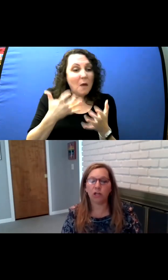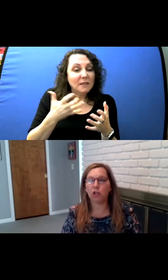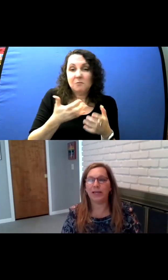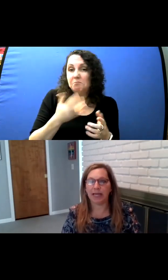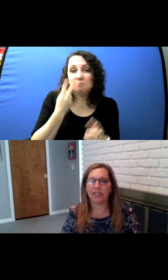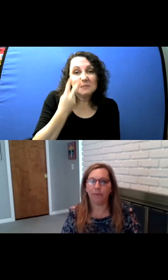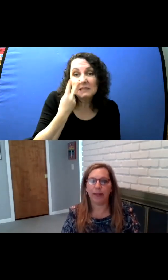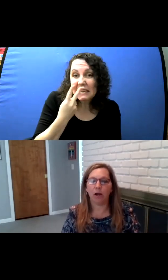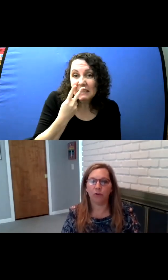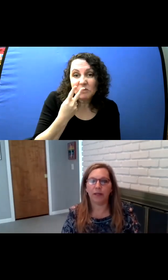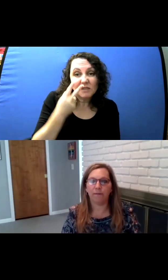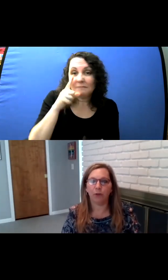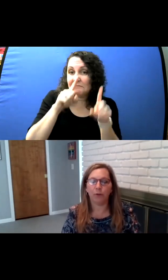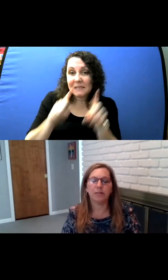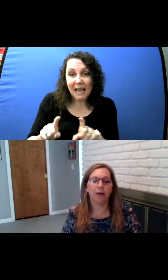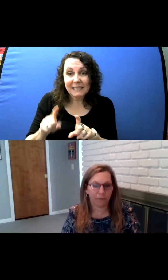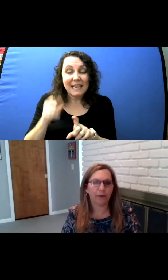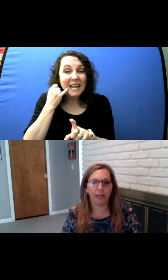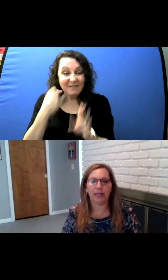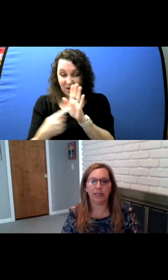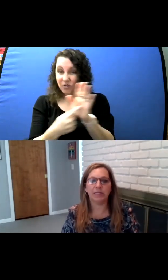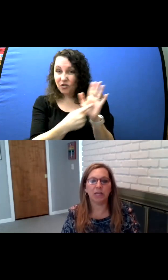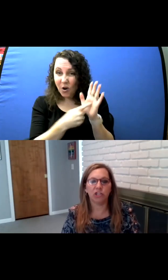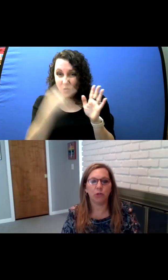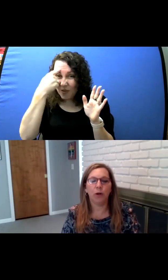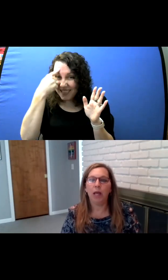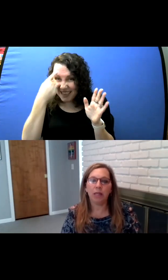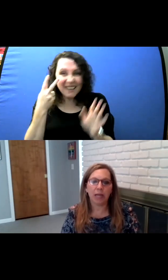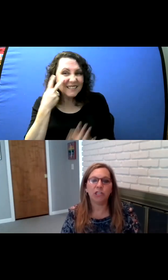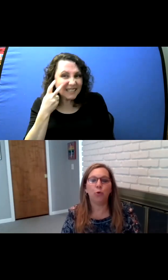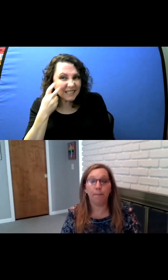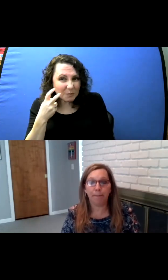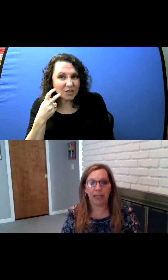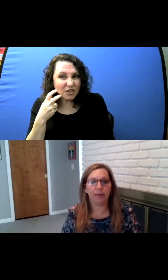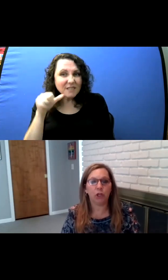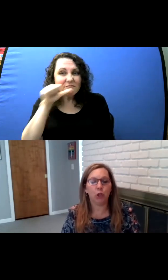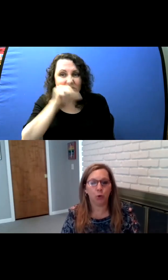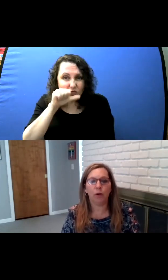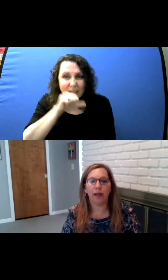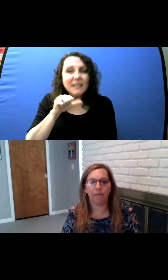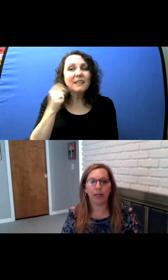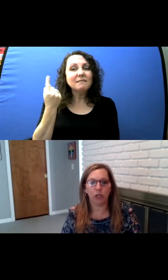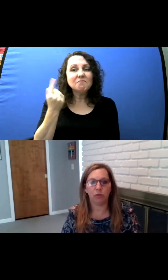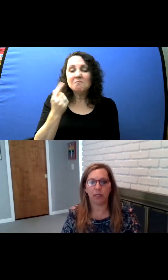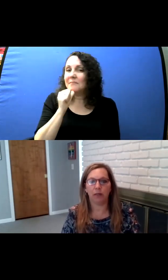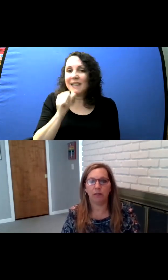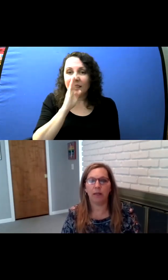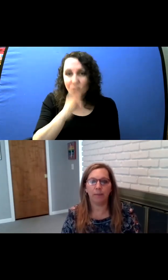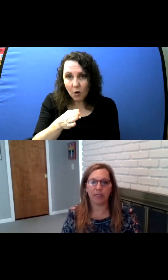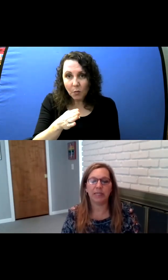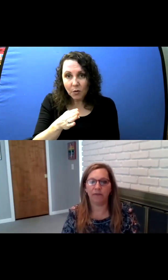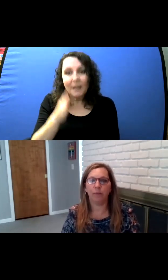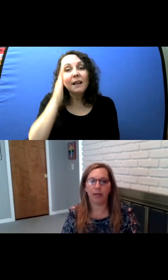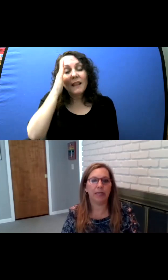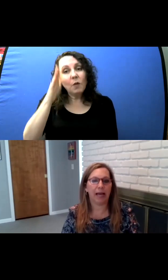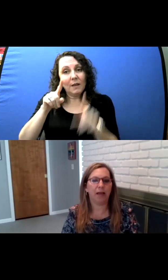if you are showing signs of being under the influence, they are very likely to test you unless you admit that you have been using. Then they